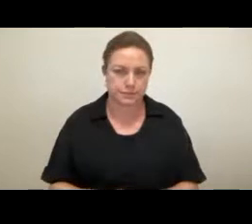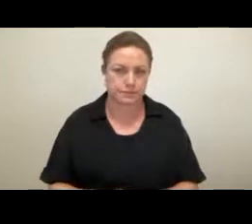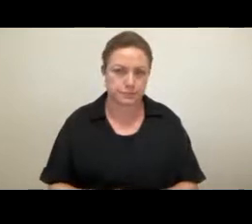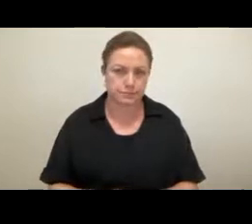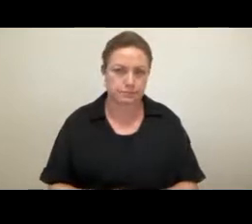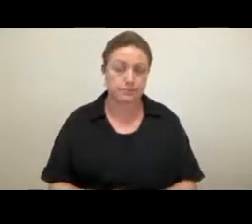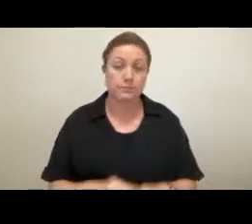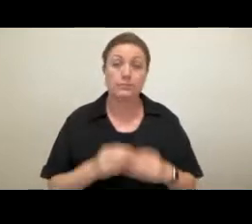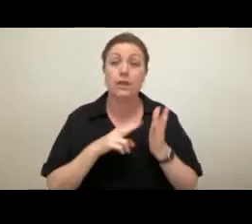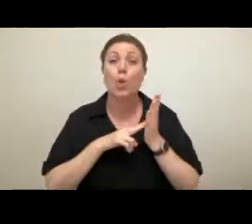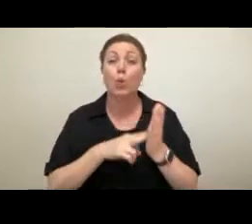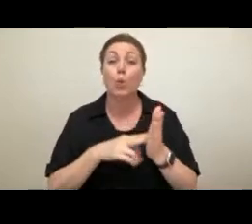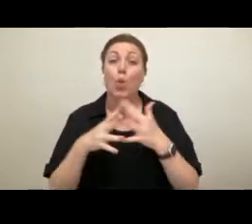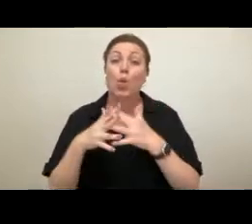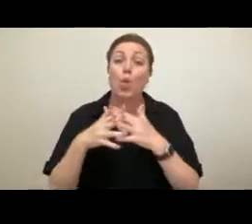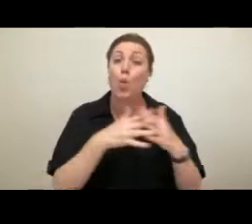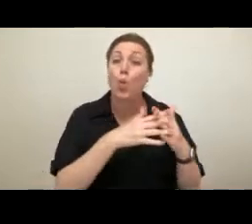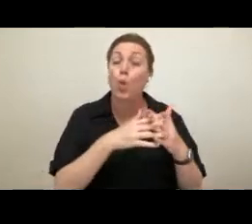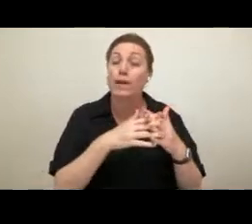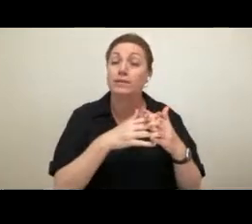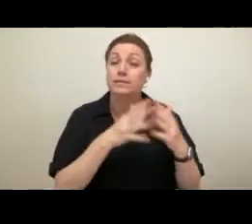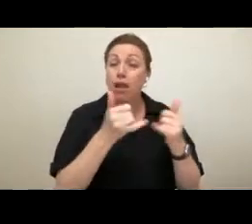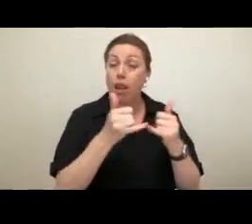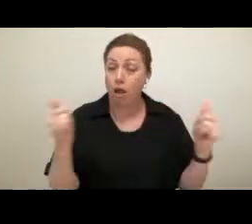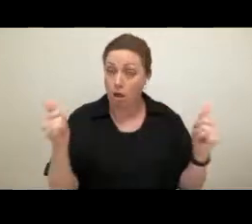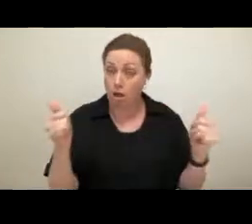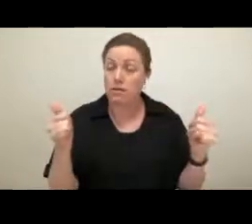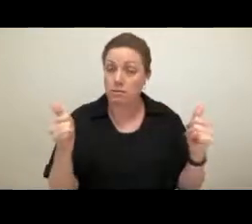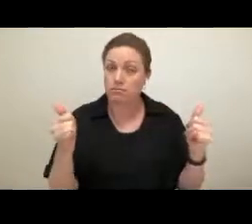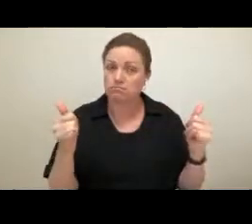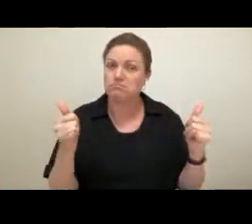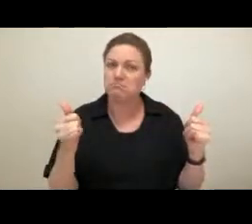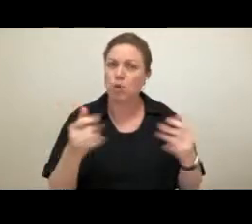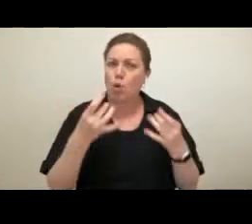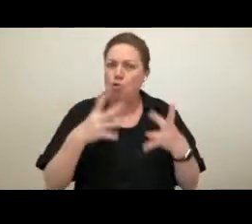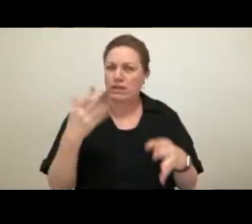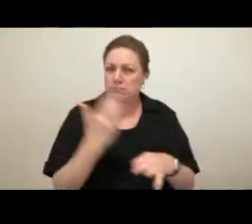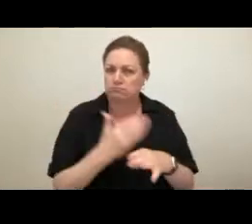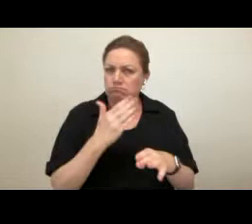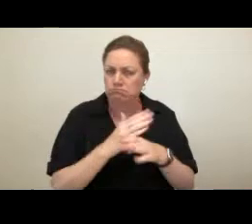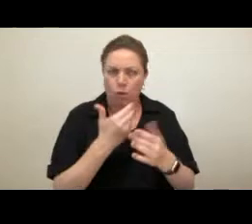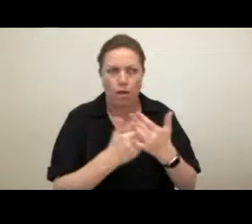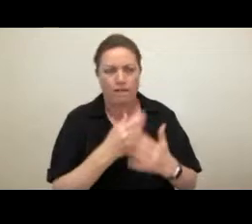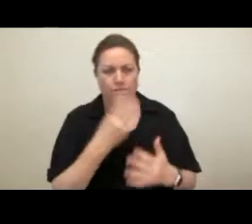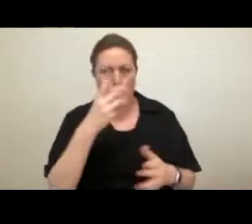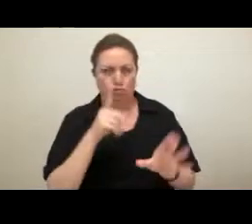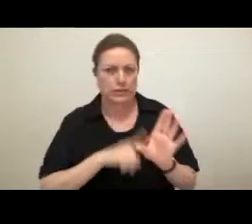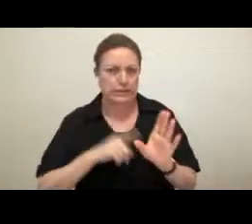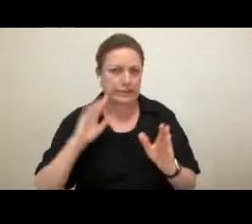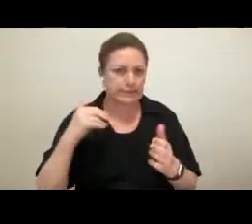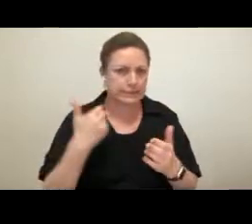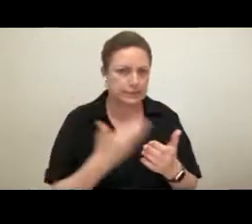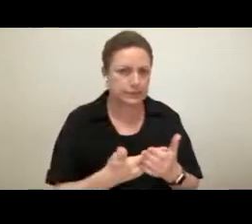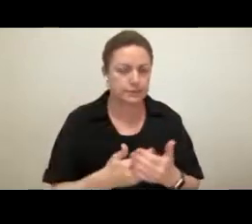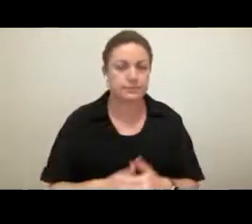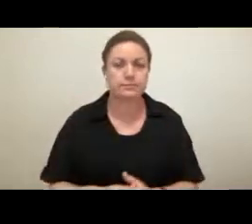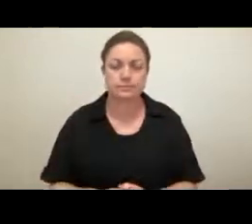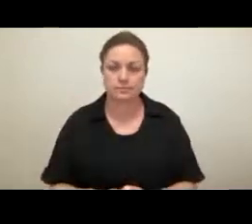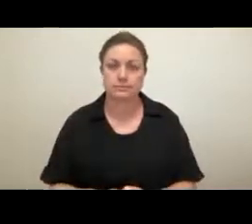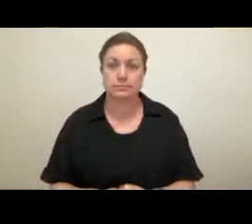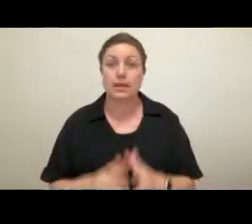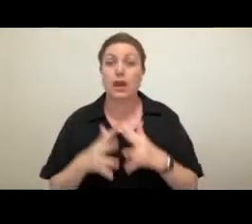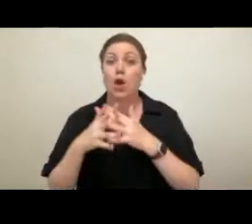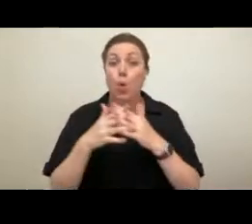Line has been in operations for 3 years, and the West and City and Southwest lines